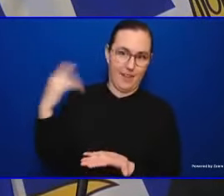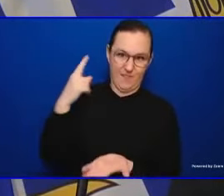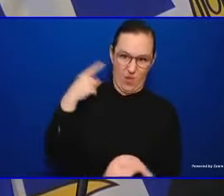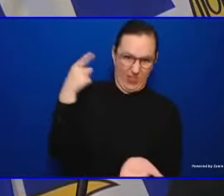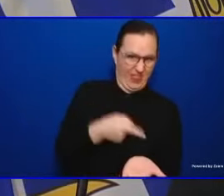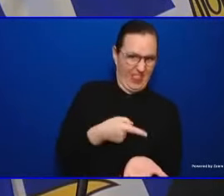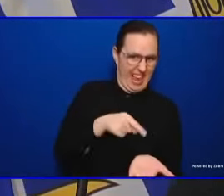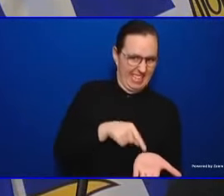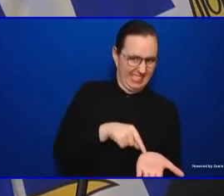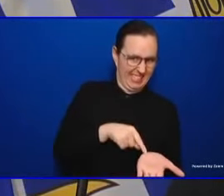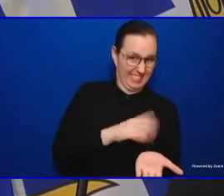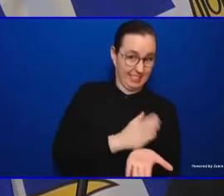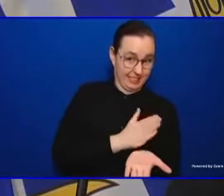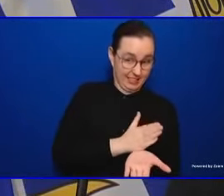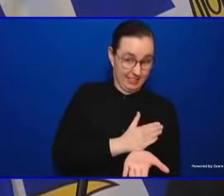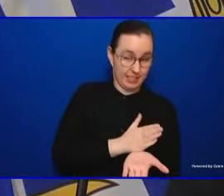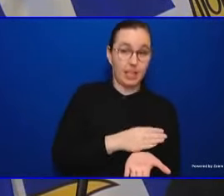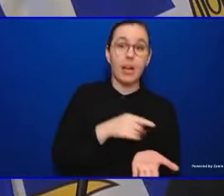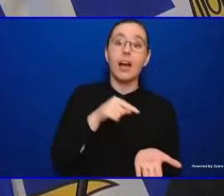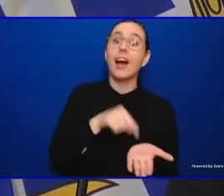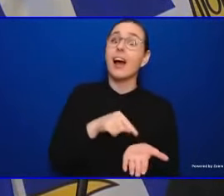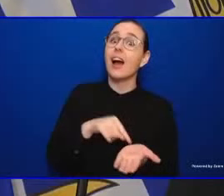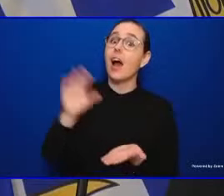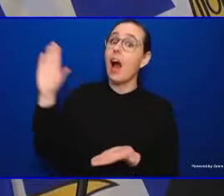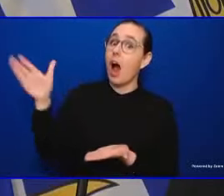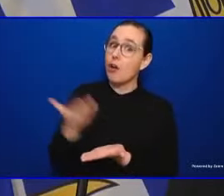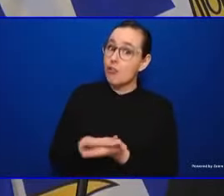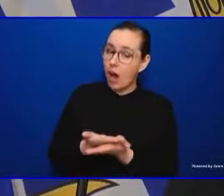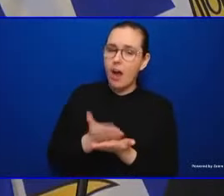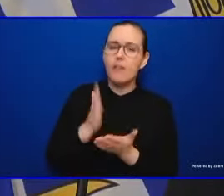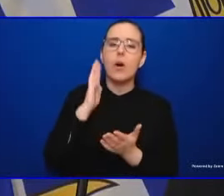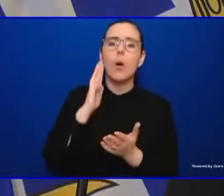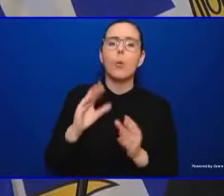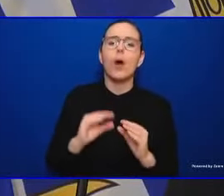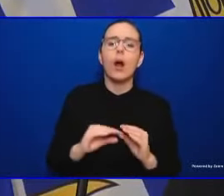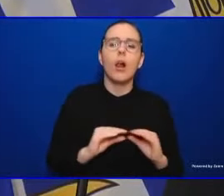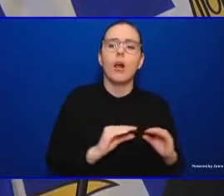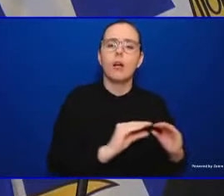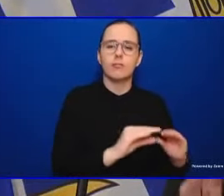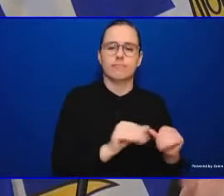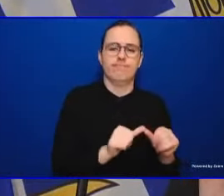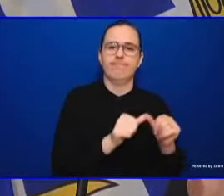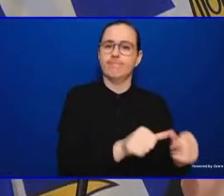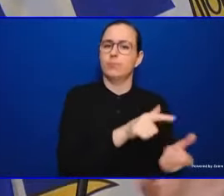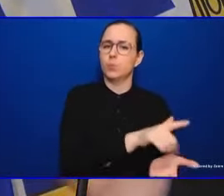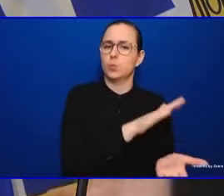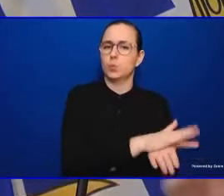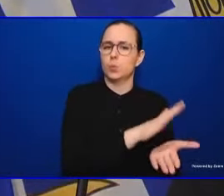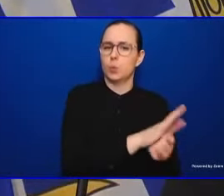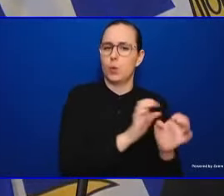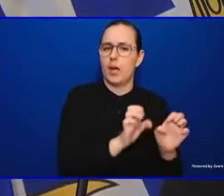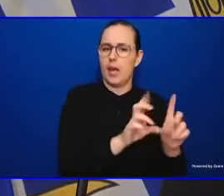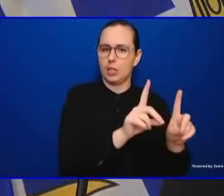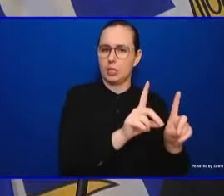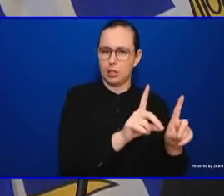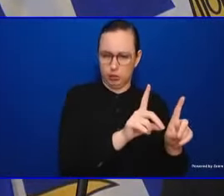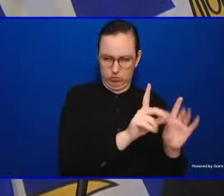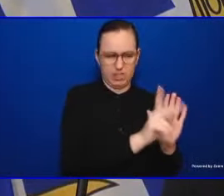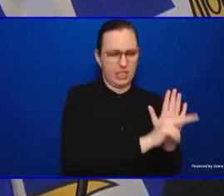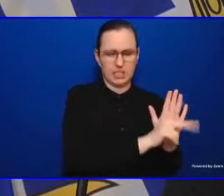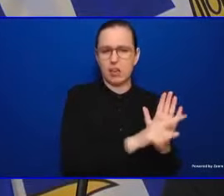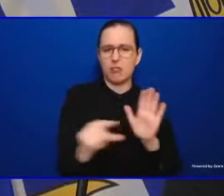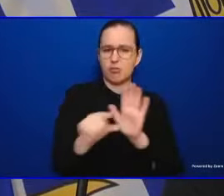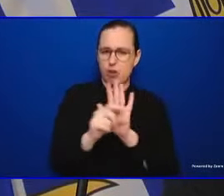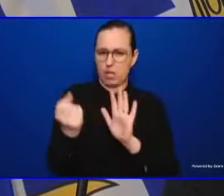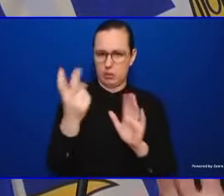support continuing in-school education in the K-12 system. We'll be starting when they start to